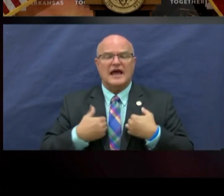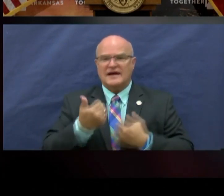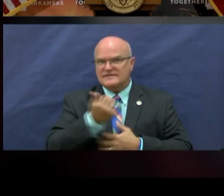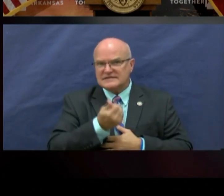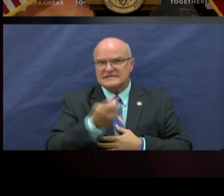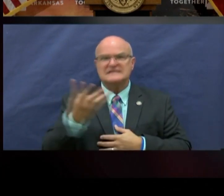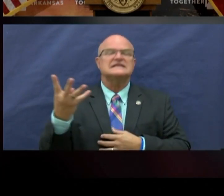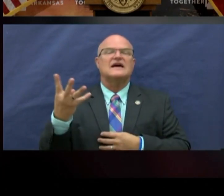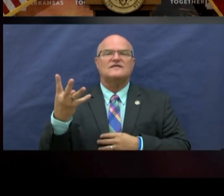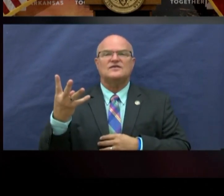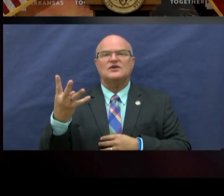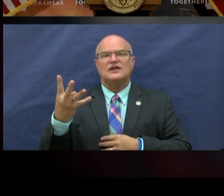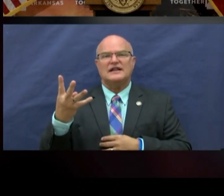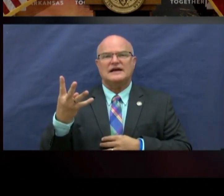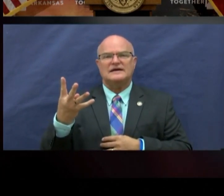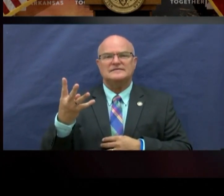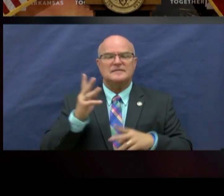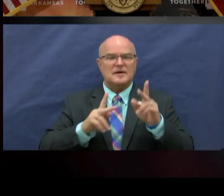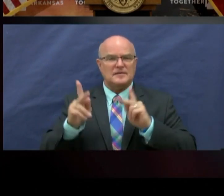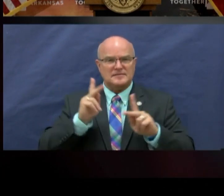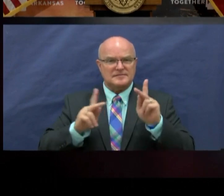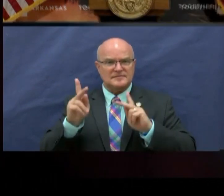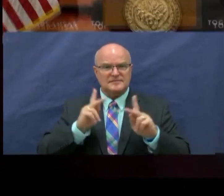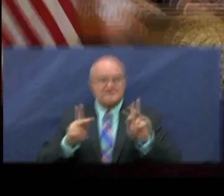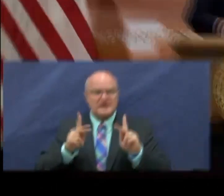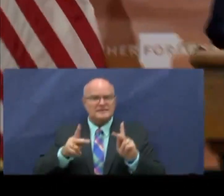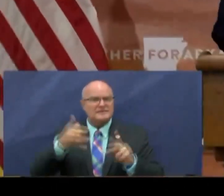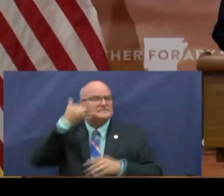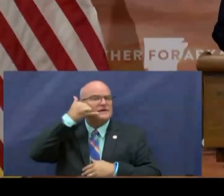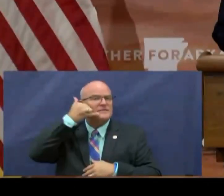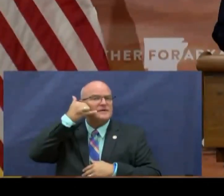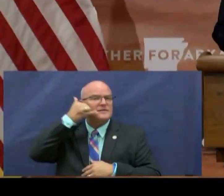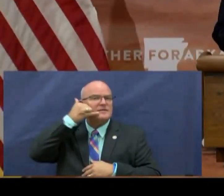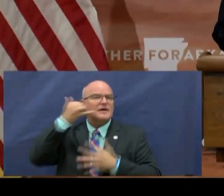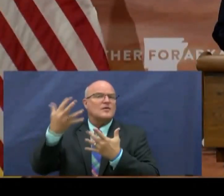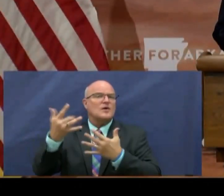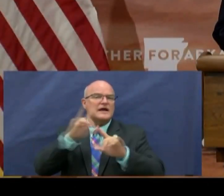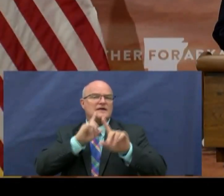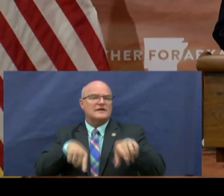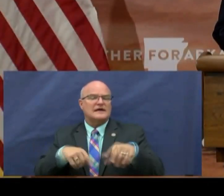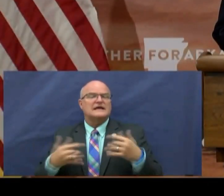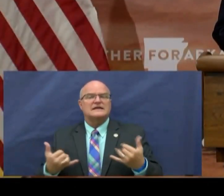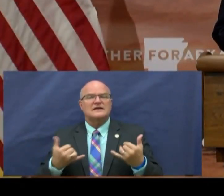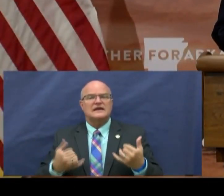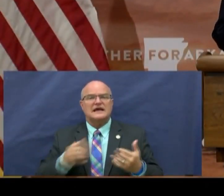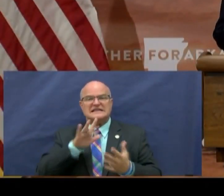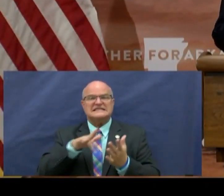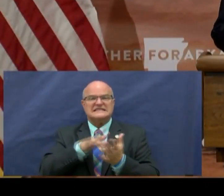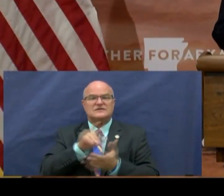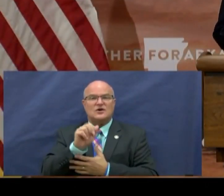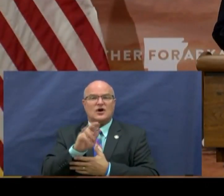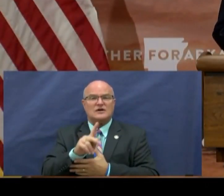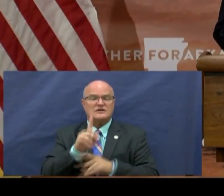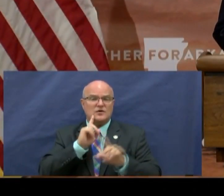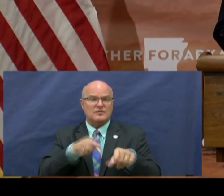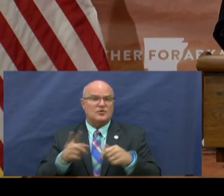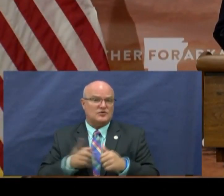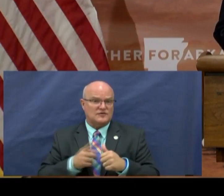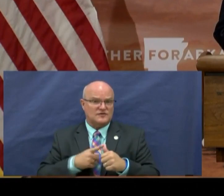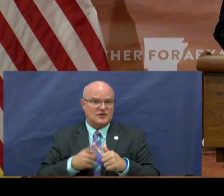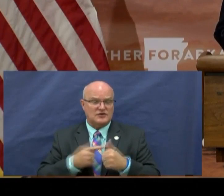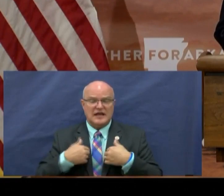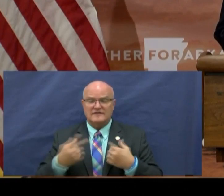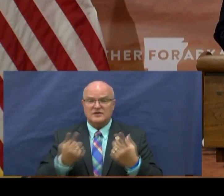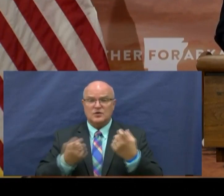of attendees remotely on this. And so let me recognize Central Arkansas reporters first if you have